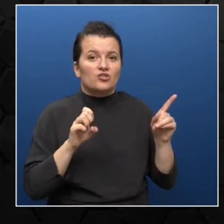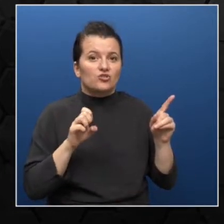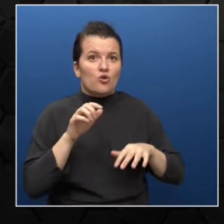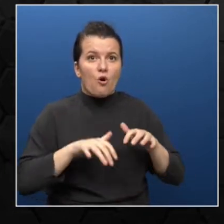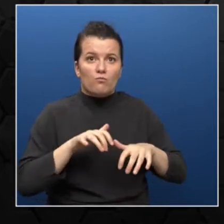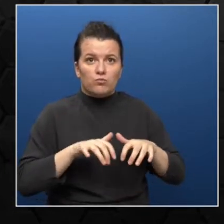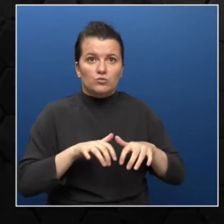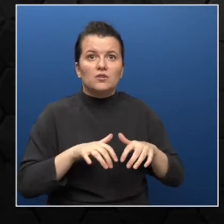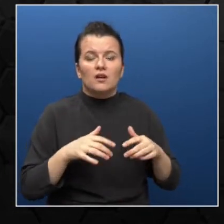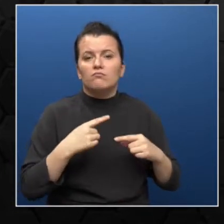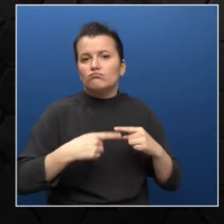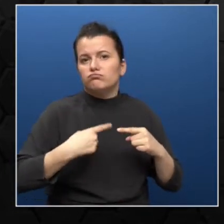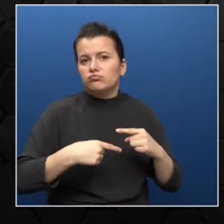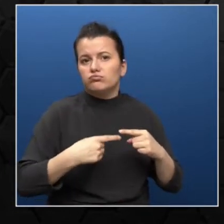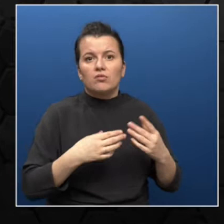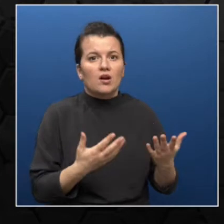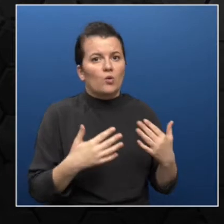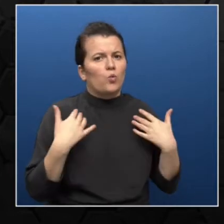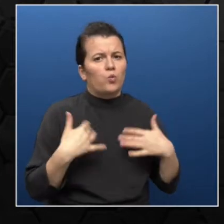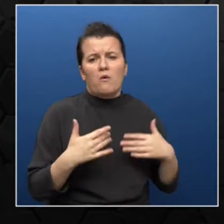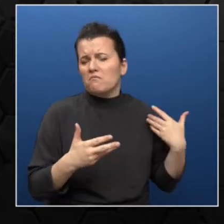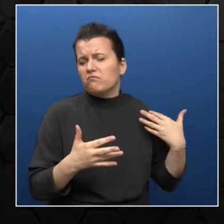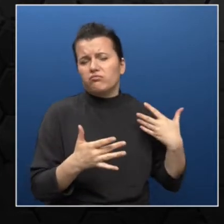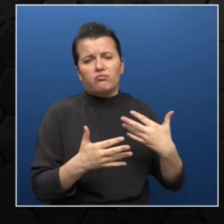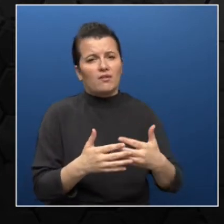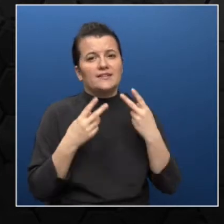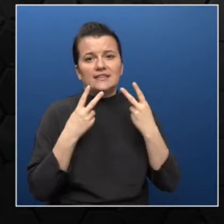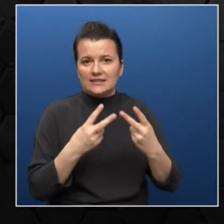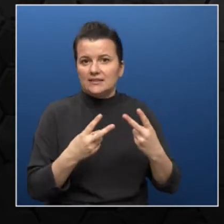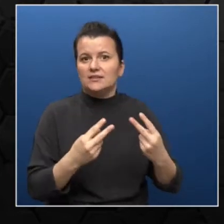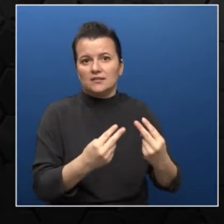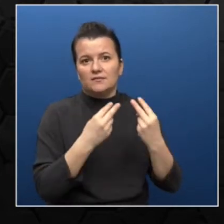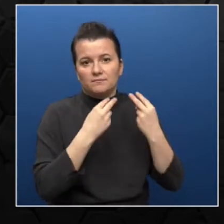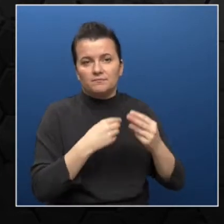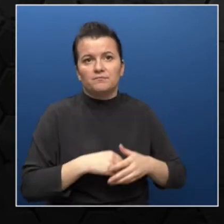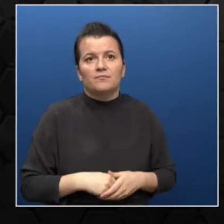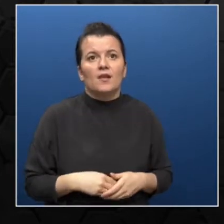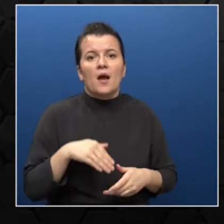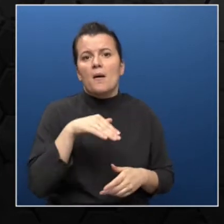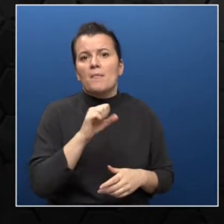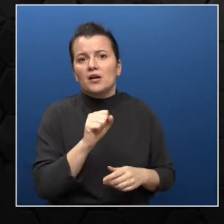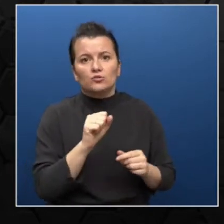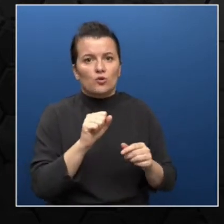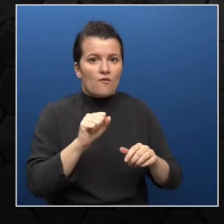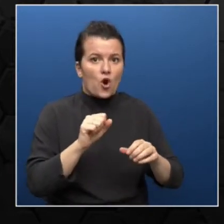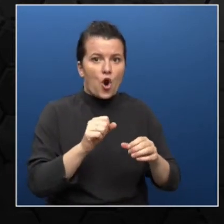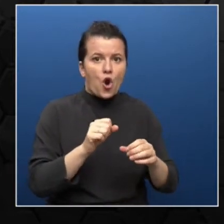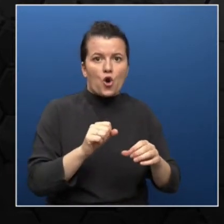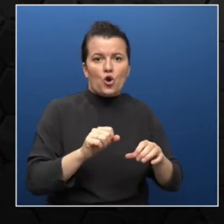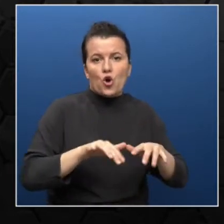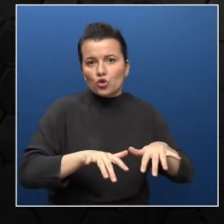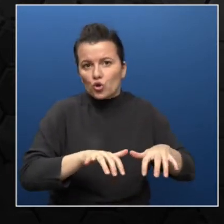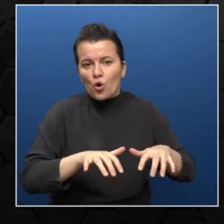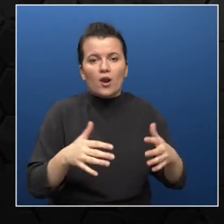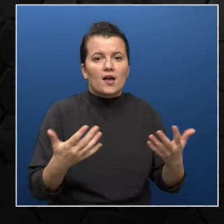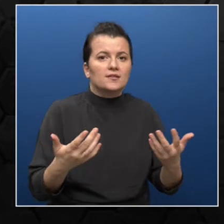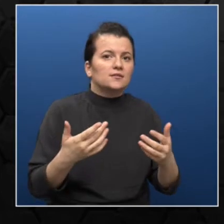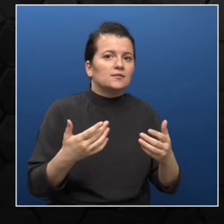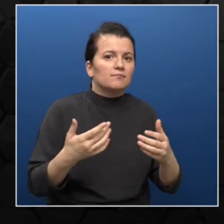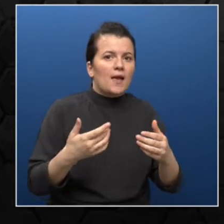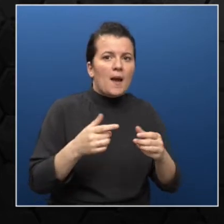now, and we see a lot of microcontrollers and microprocessors being used in our daily lives. And artificial